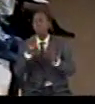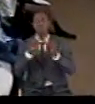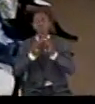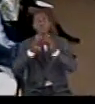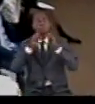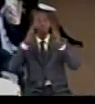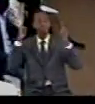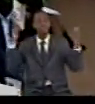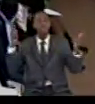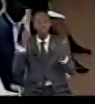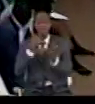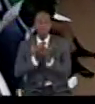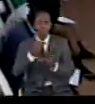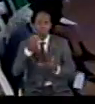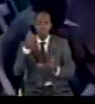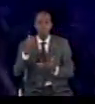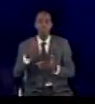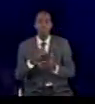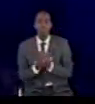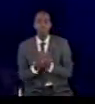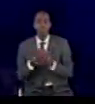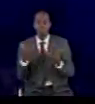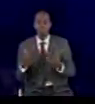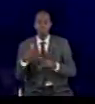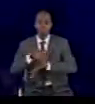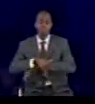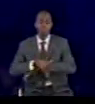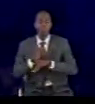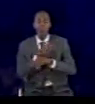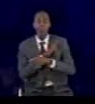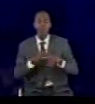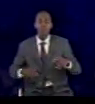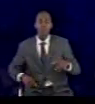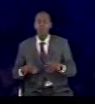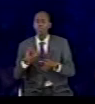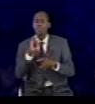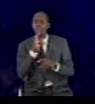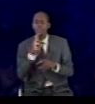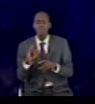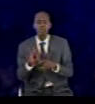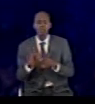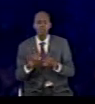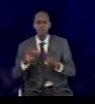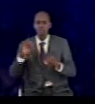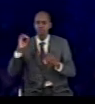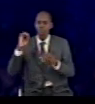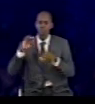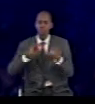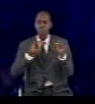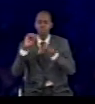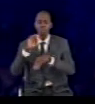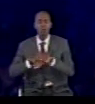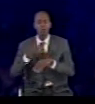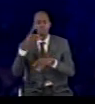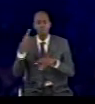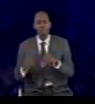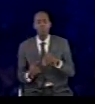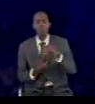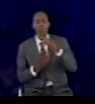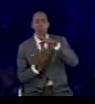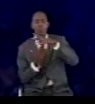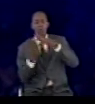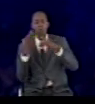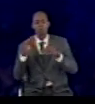amen tonight the lord is lighting the flame of the gospel across the whole